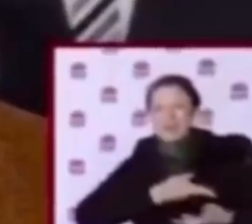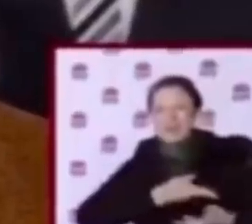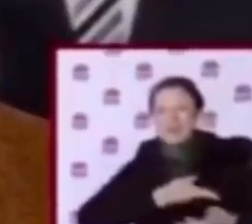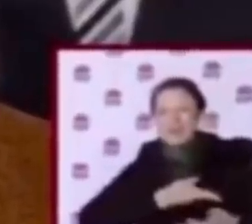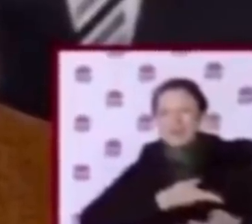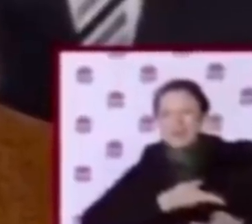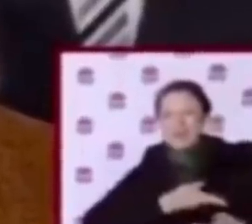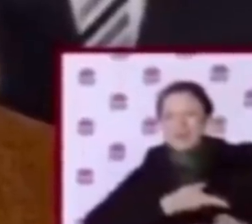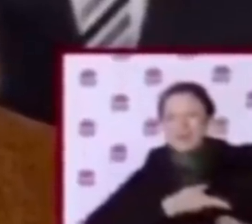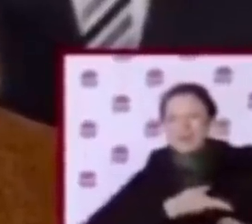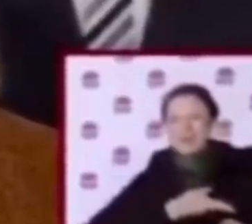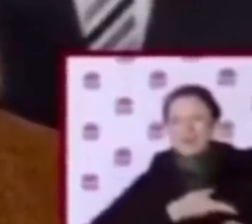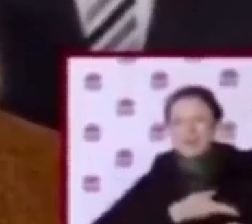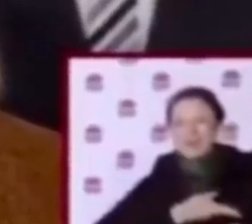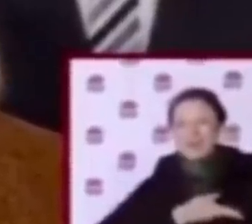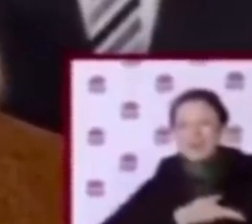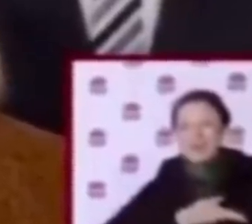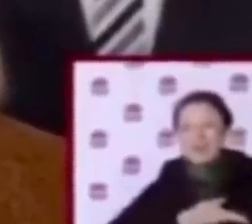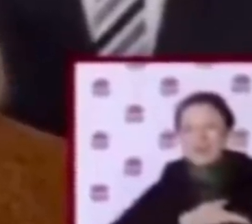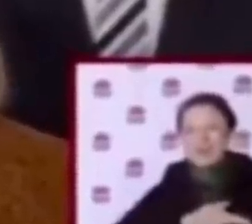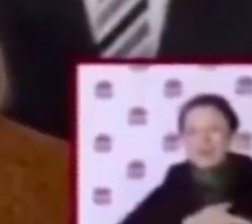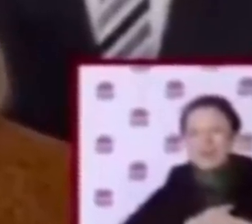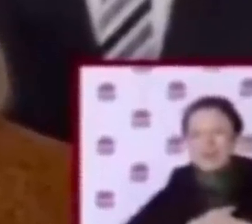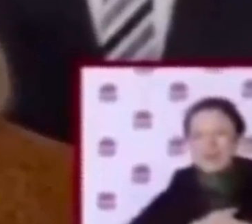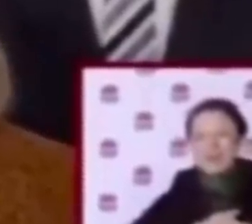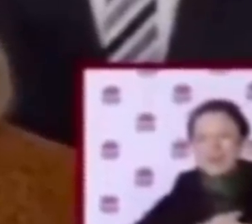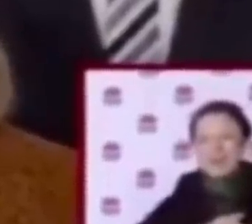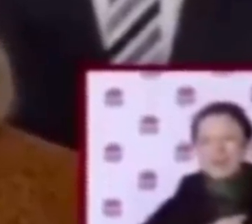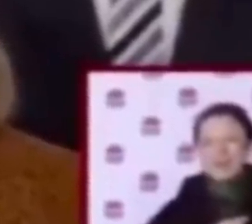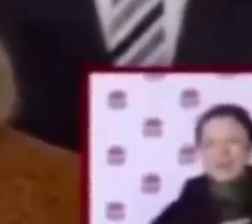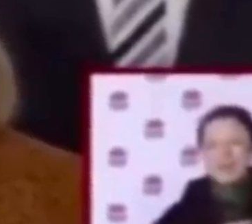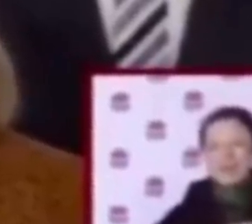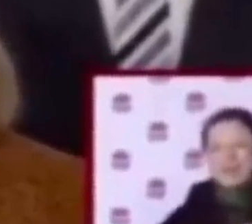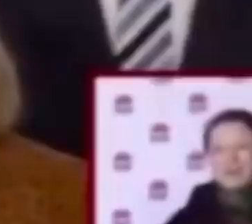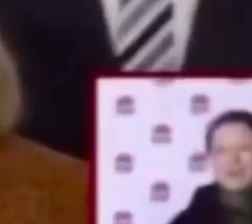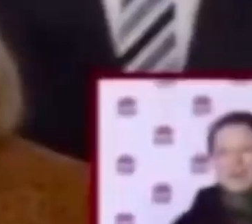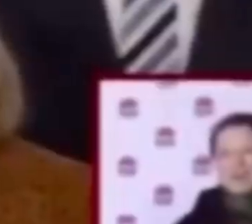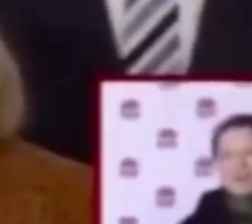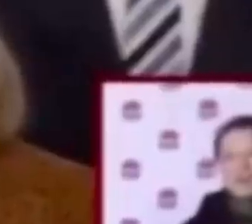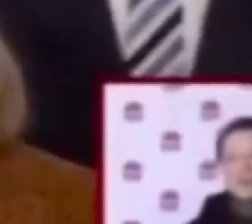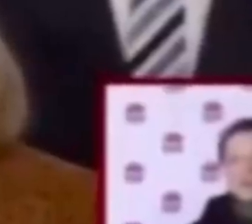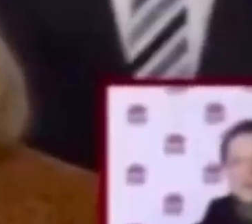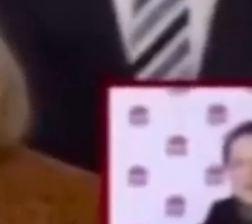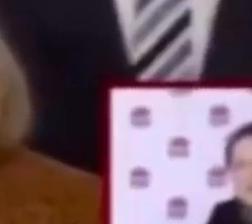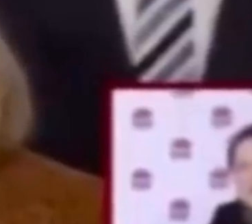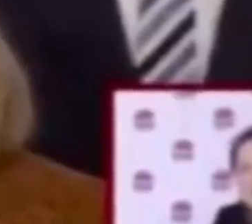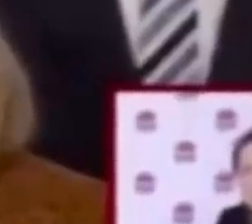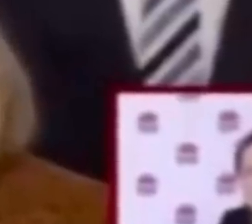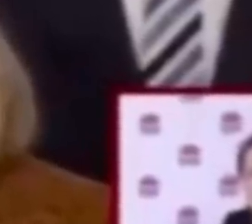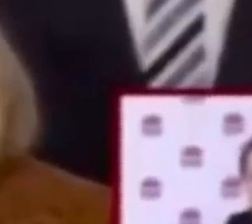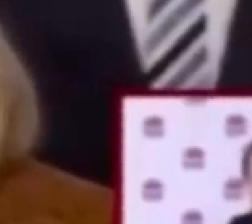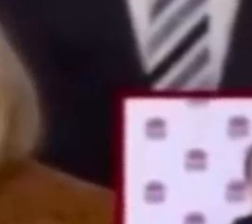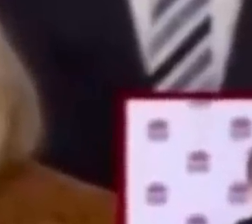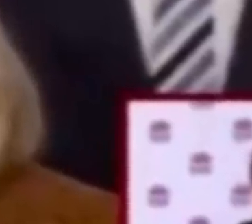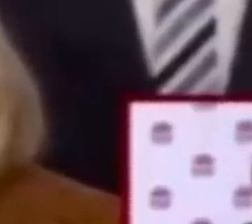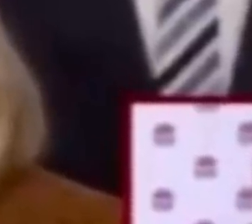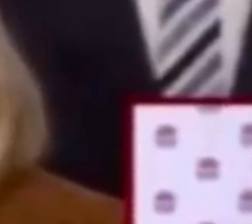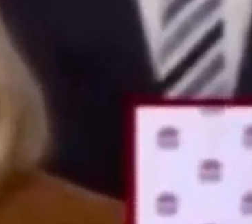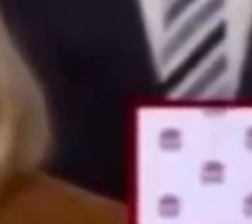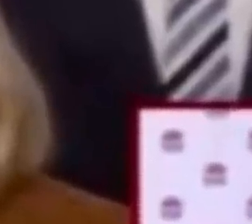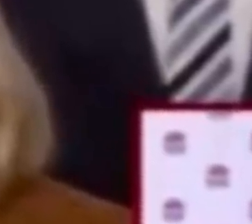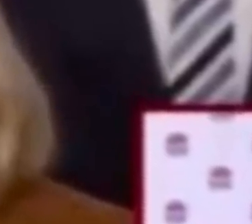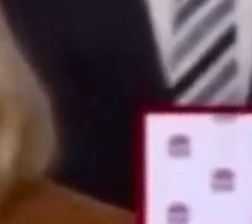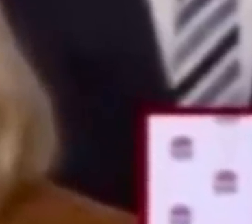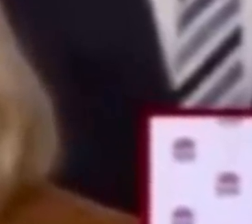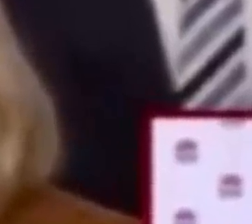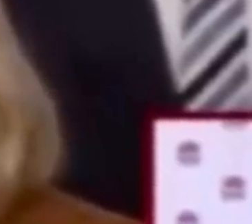deaths in the last 8 months. Just 2. And this is how they are carrying on. Are we witnessing a